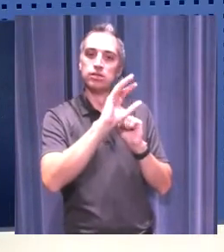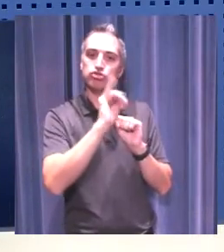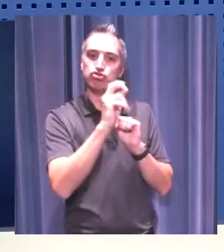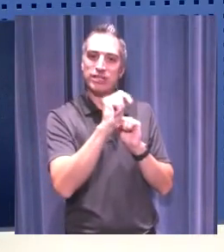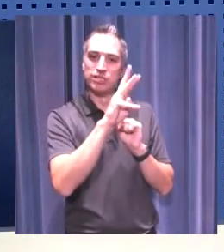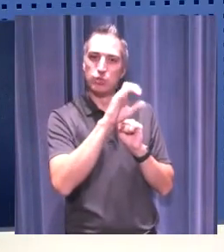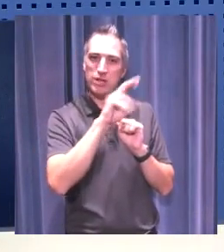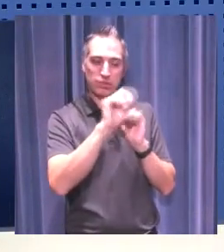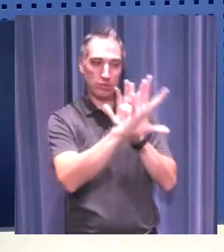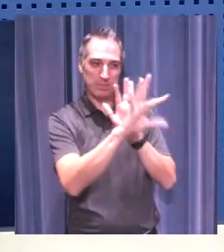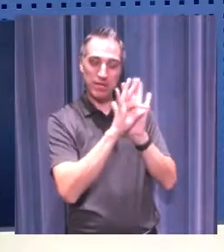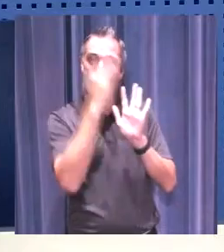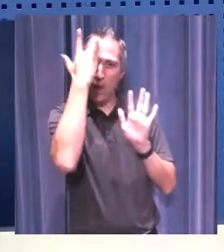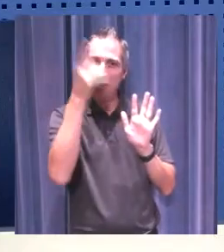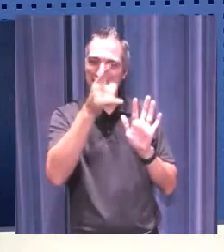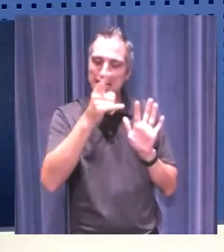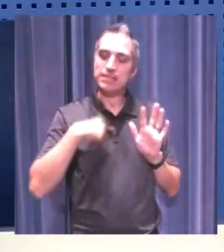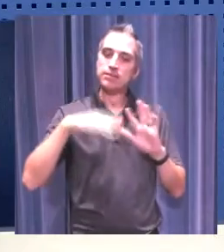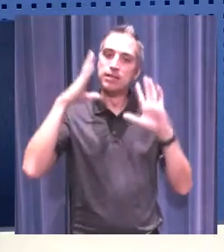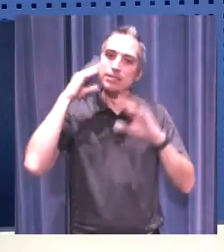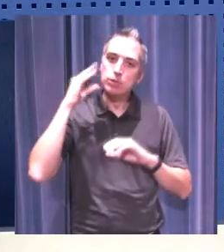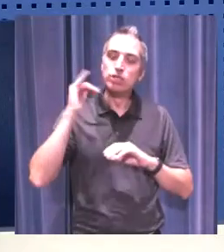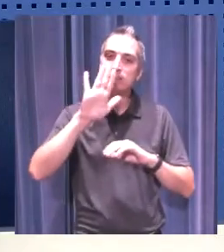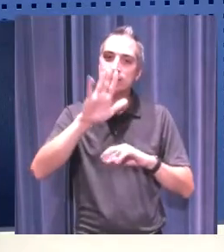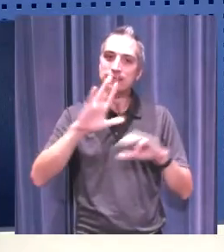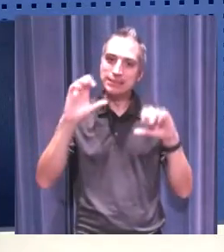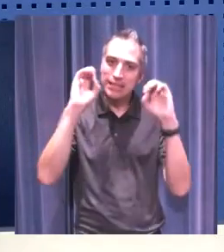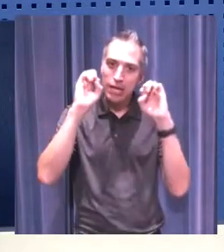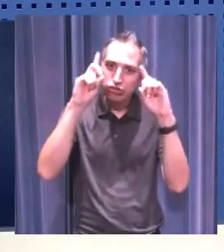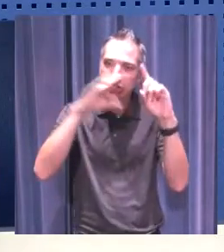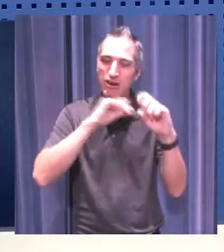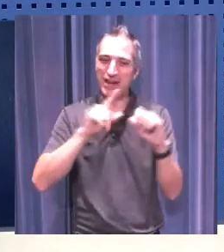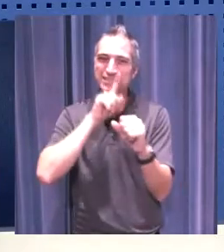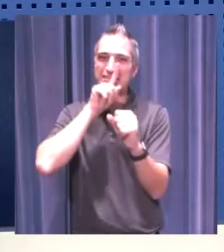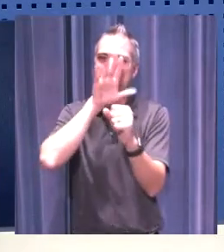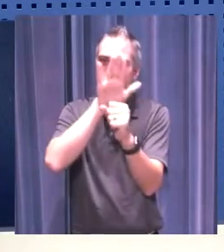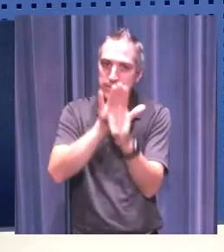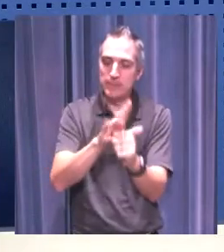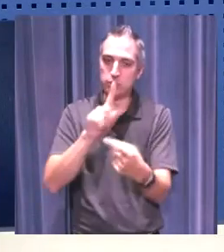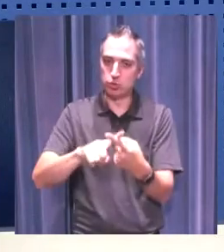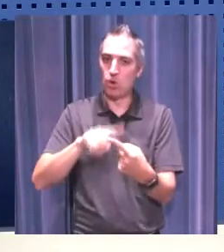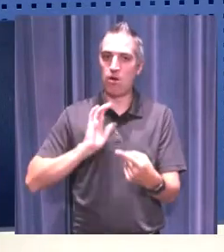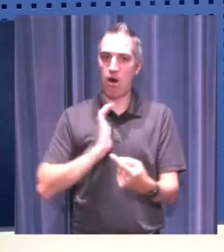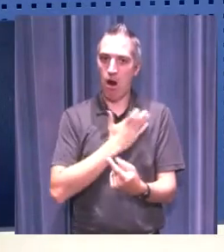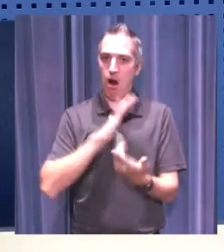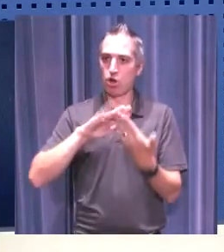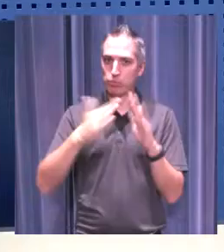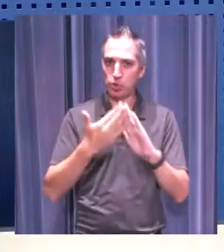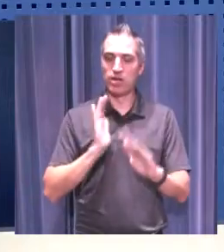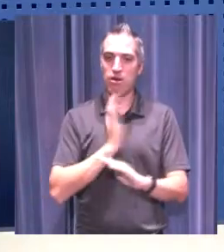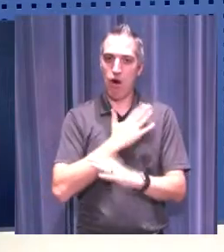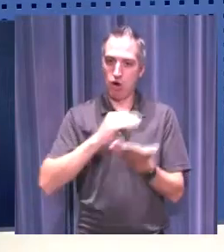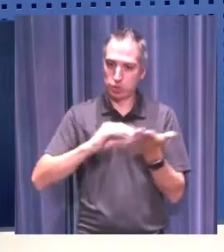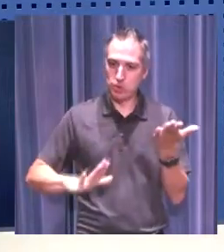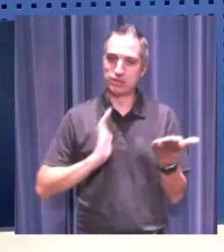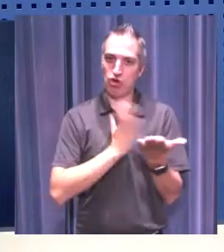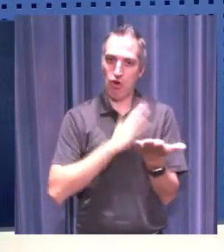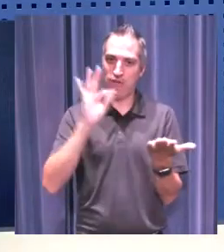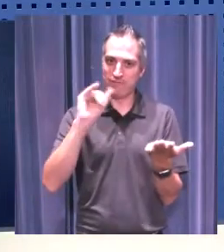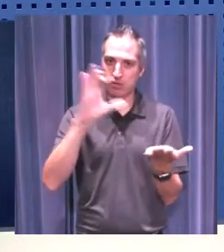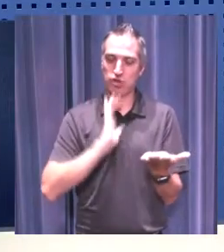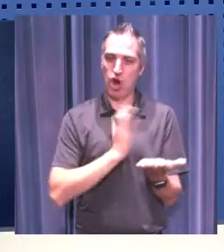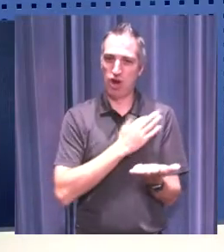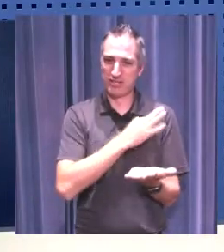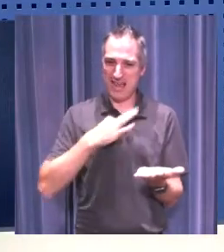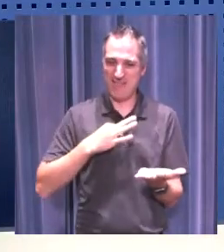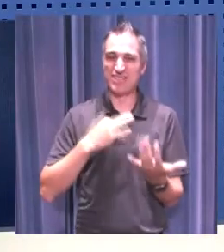his education, experience, and proven leadership to this college, our students, our faculty, our staff. With that decision in place, the Board of